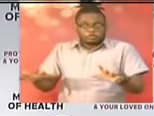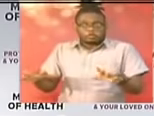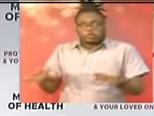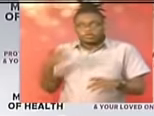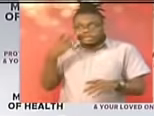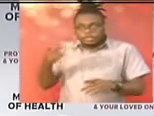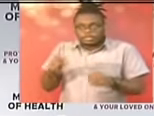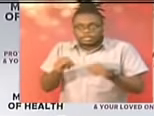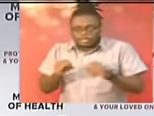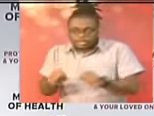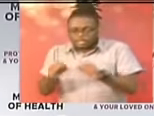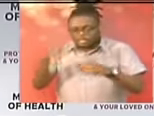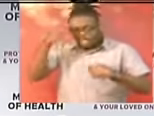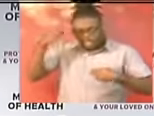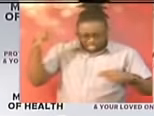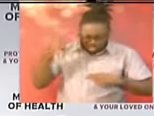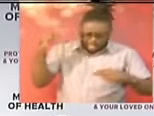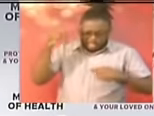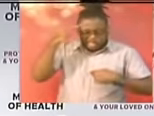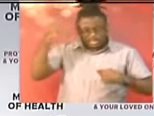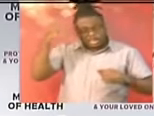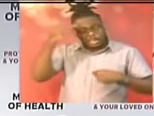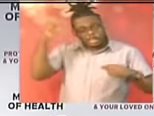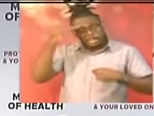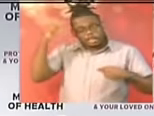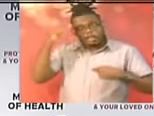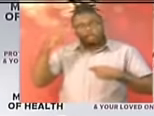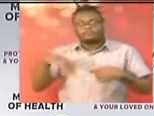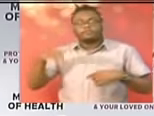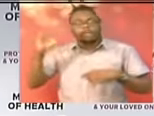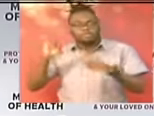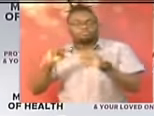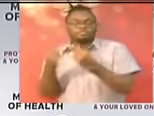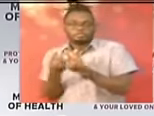to 103 FM for your 2 questions.